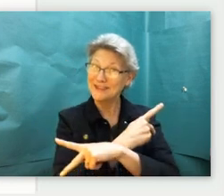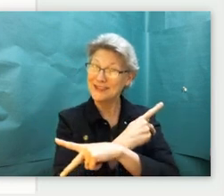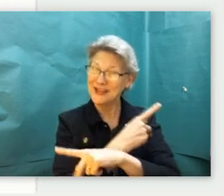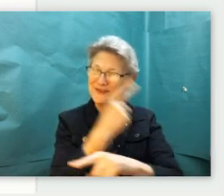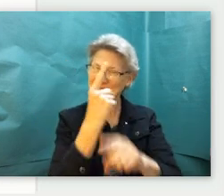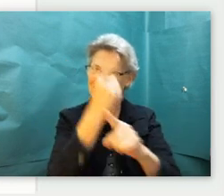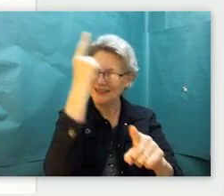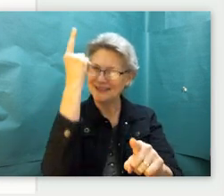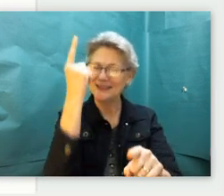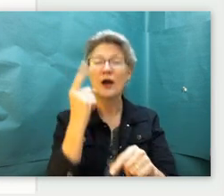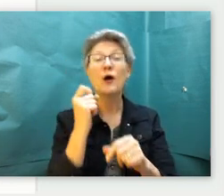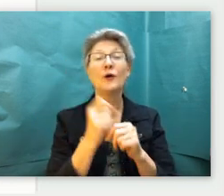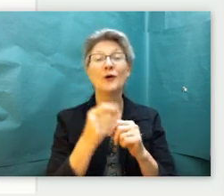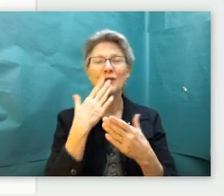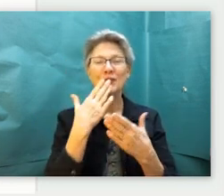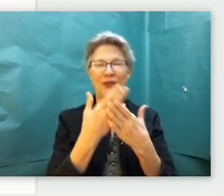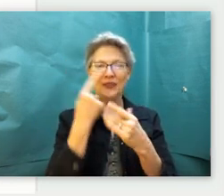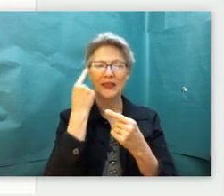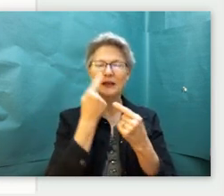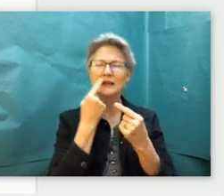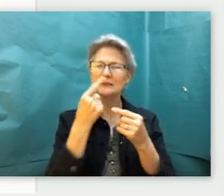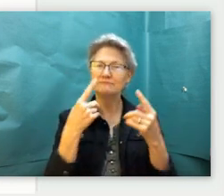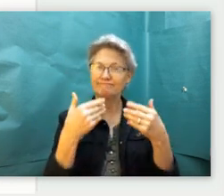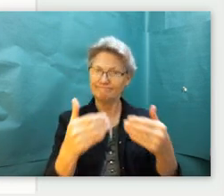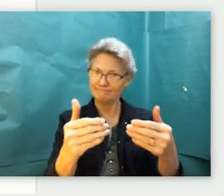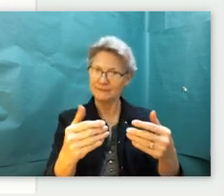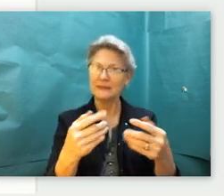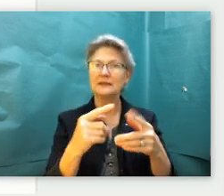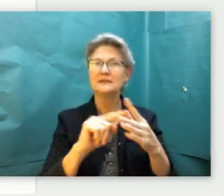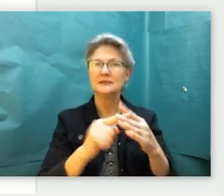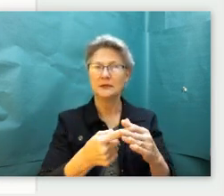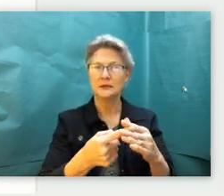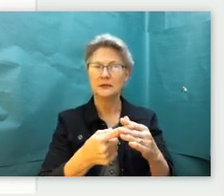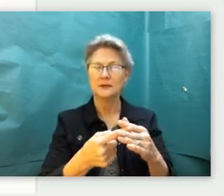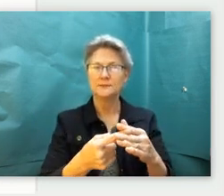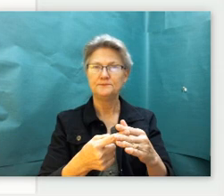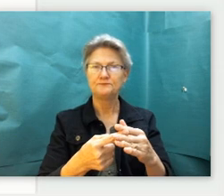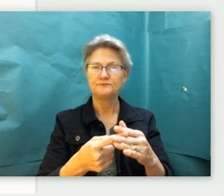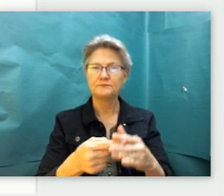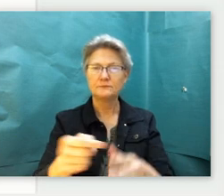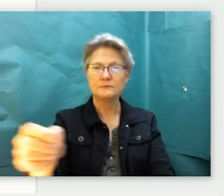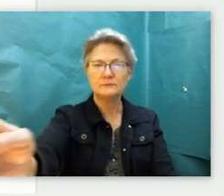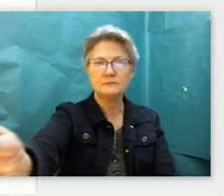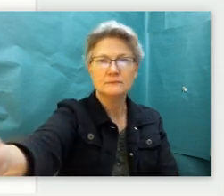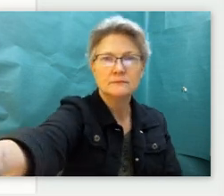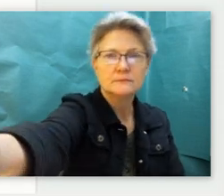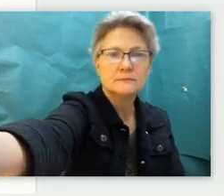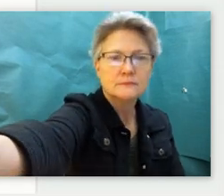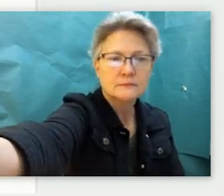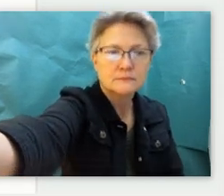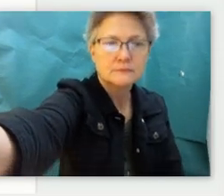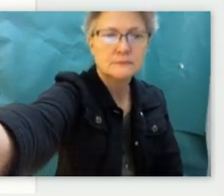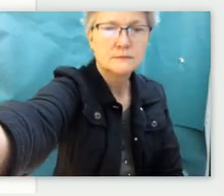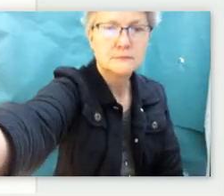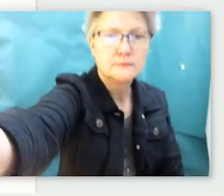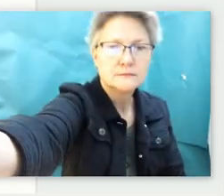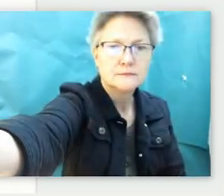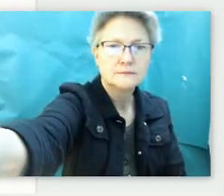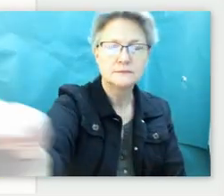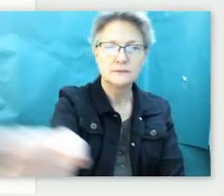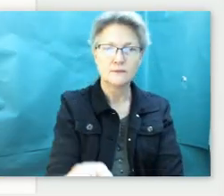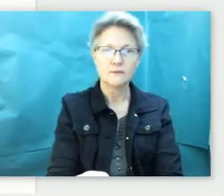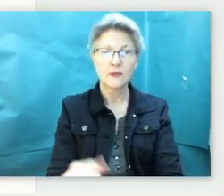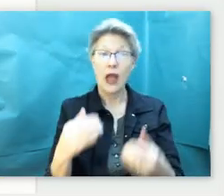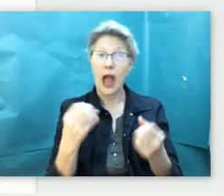Multiplication. You got it. Great thinking. So let's get started. All right. So we start by looking at our number of kilograms. We